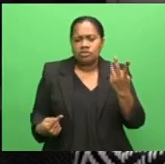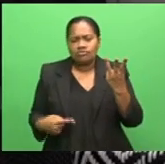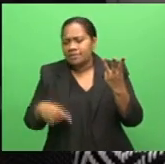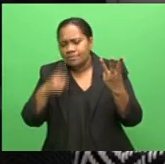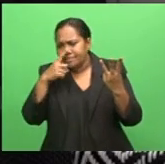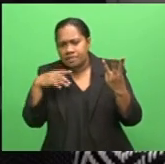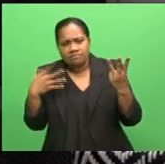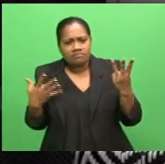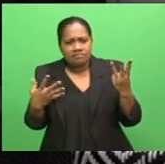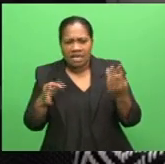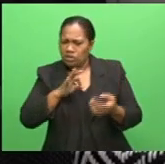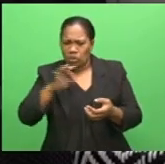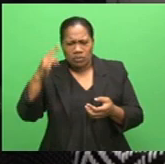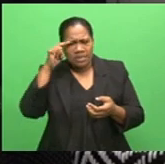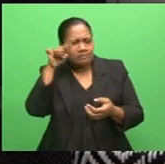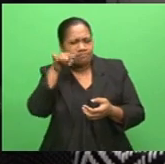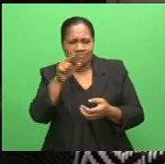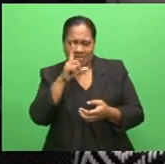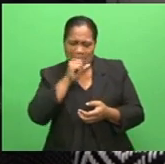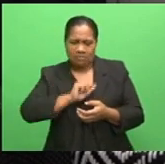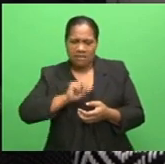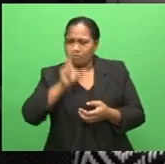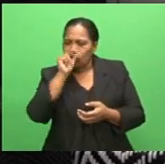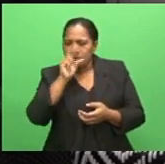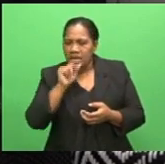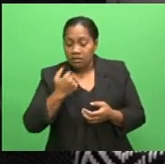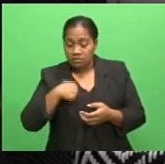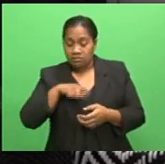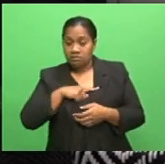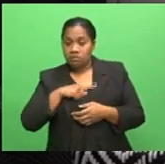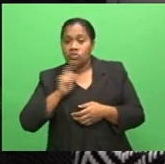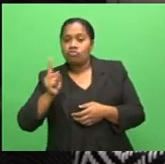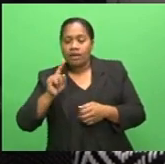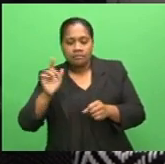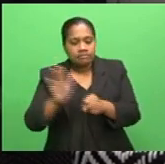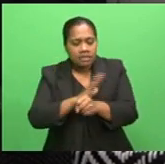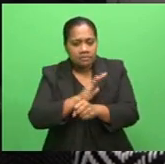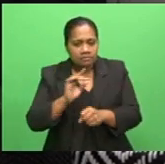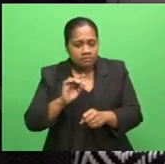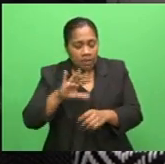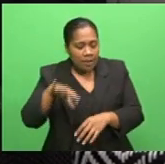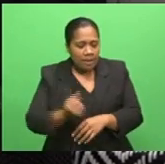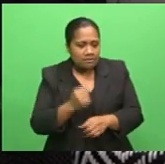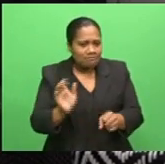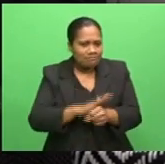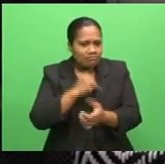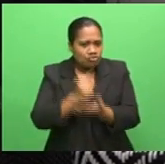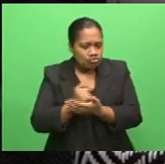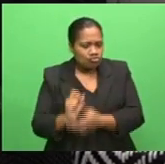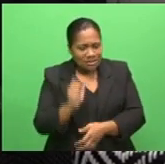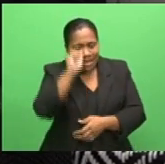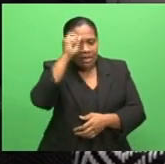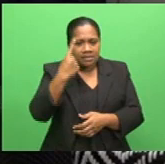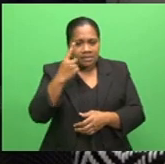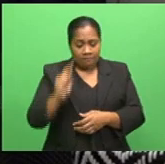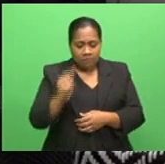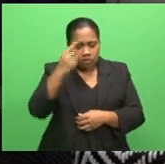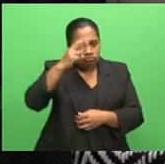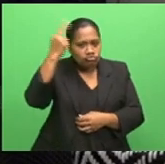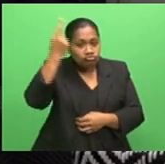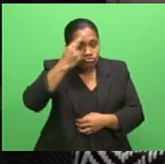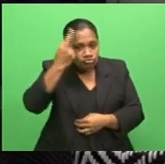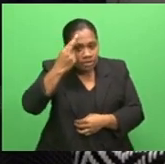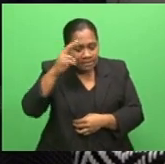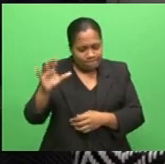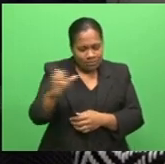don't think that's going to be possible. We have to understand that, yes, we have to take the risk. It's not only